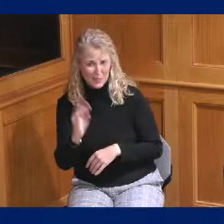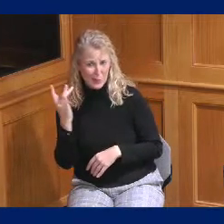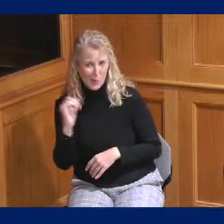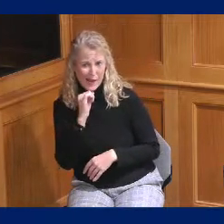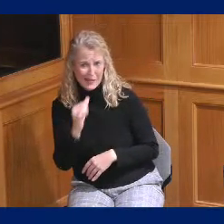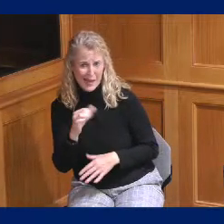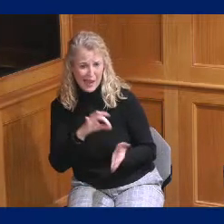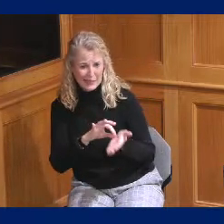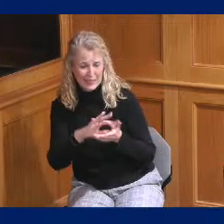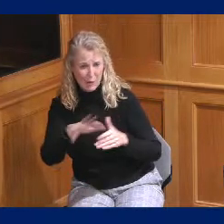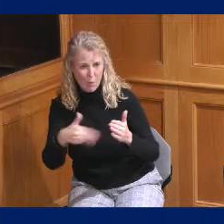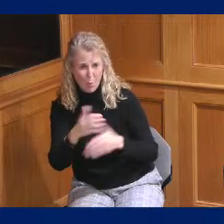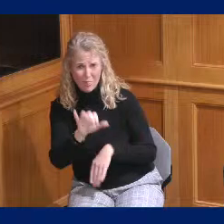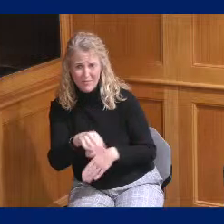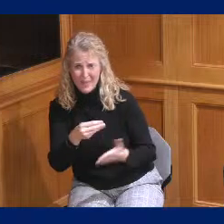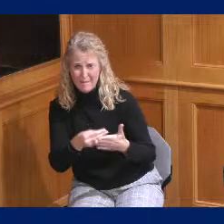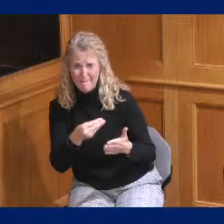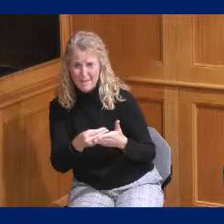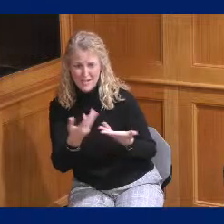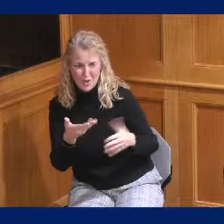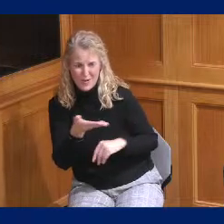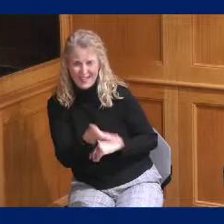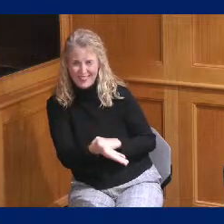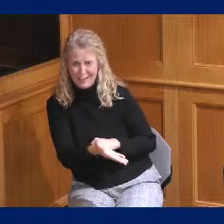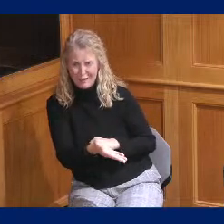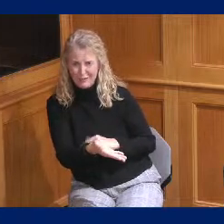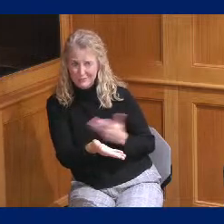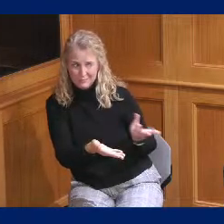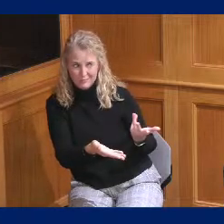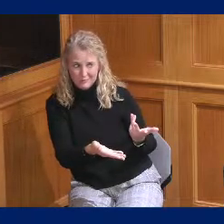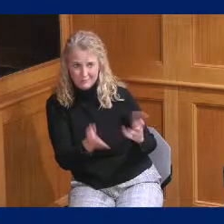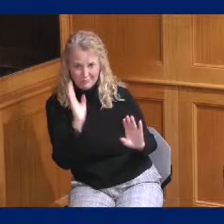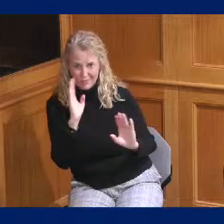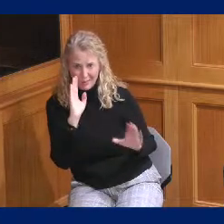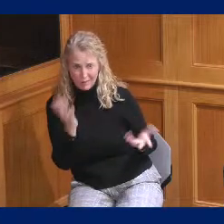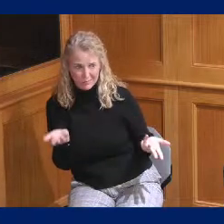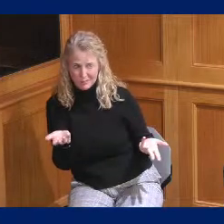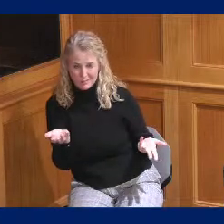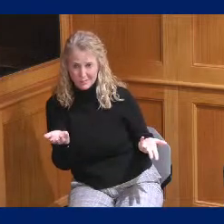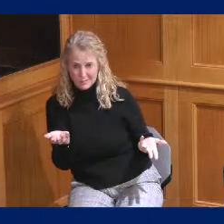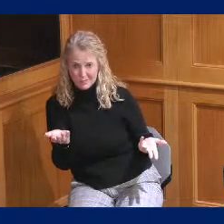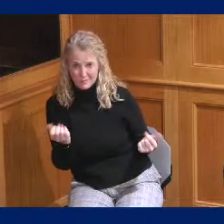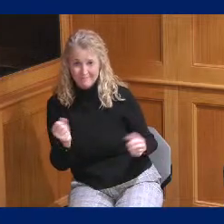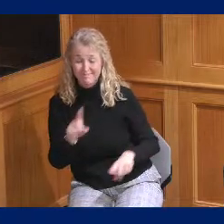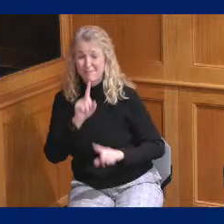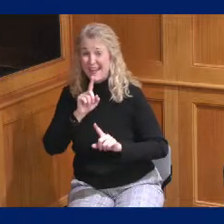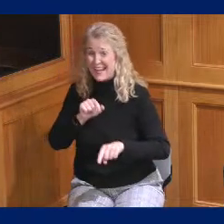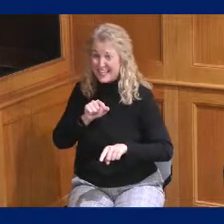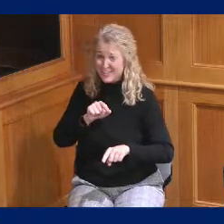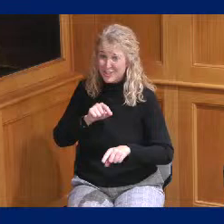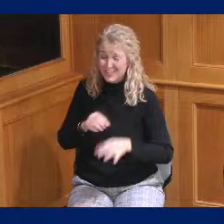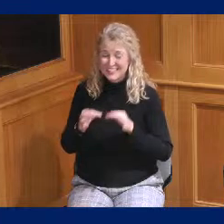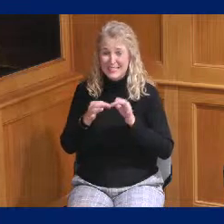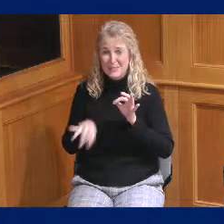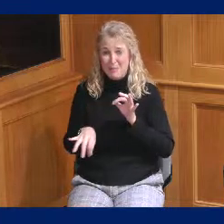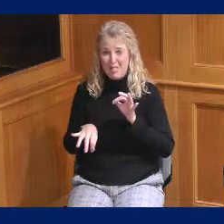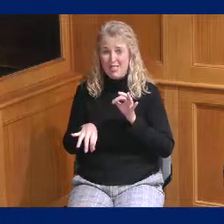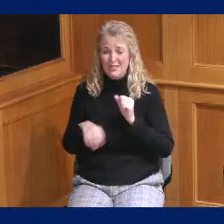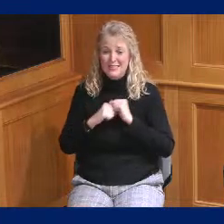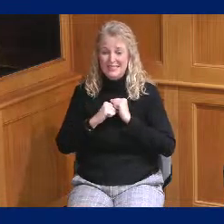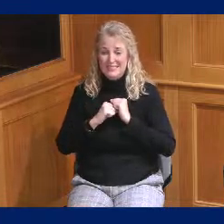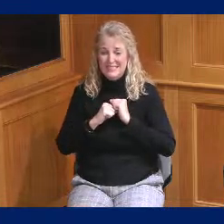aren't you counting all of that towards your operating budget? And the answer is relatively simple, and that